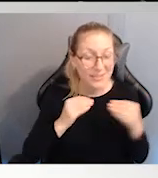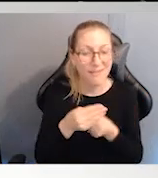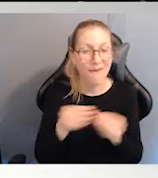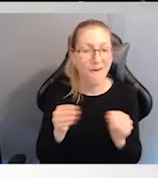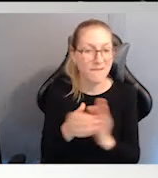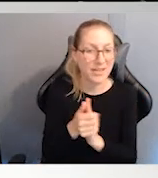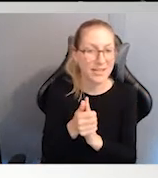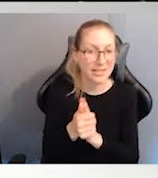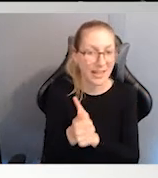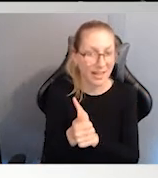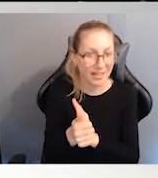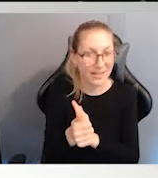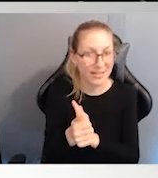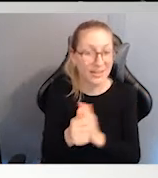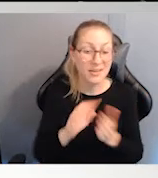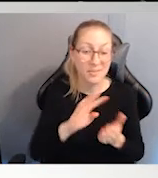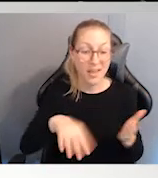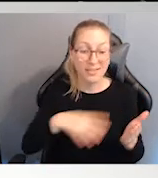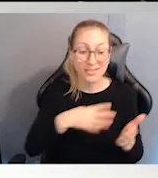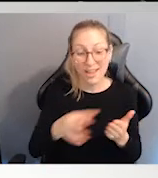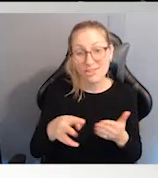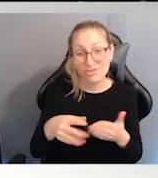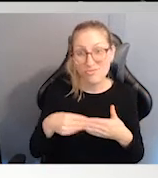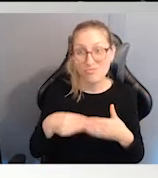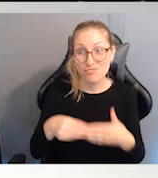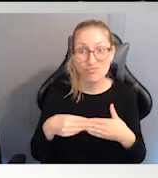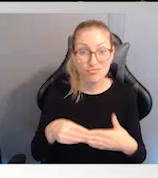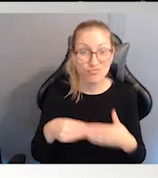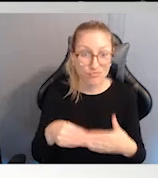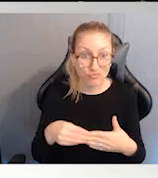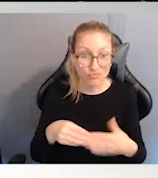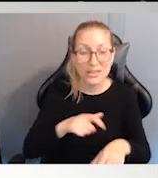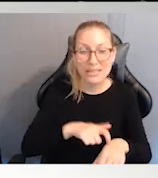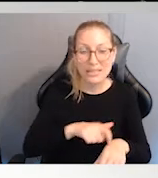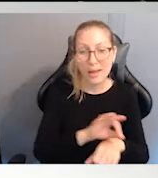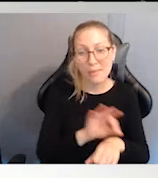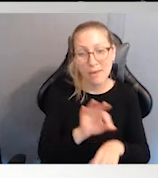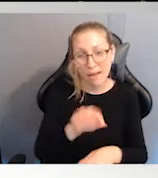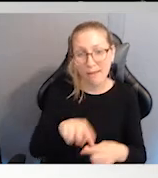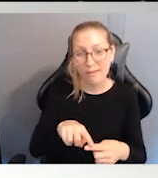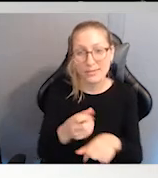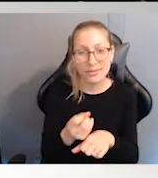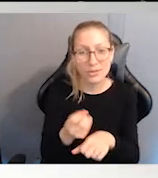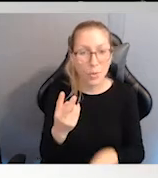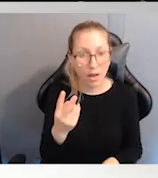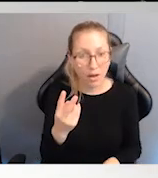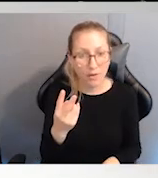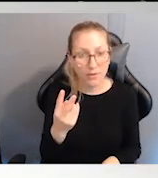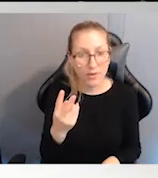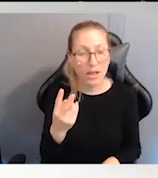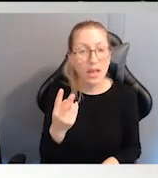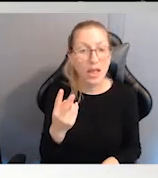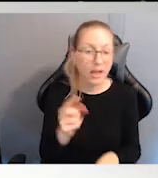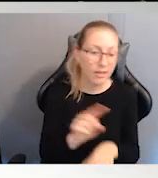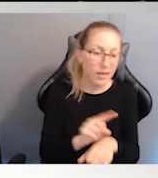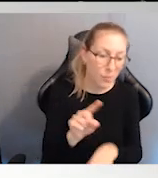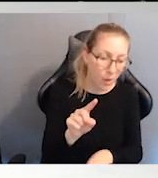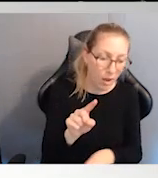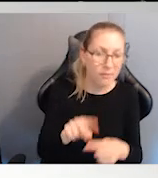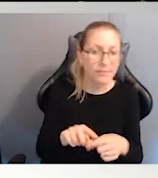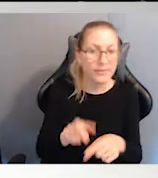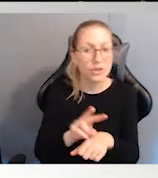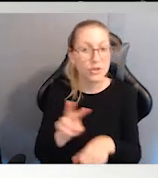And my schedule is flexible from 9 to 12 and 1 to 2:30.